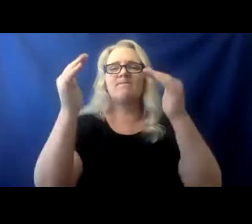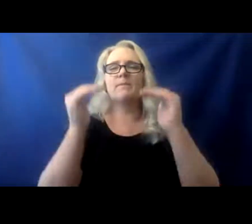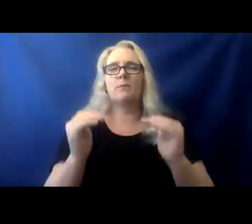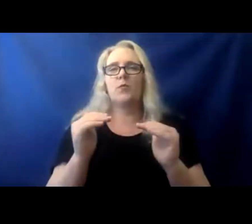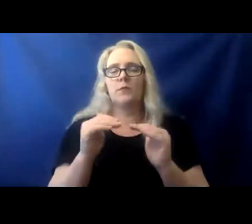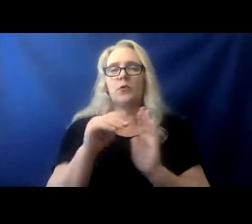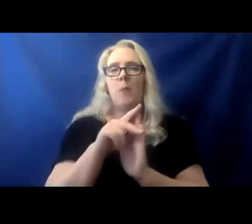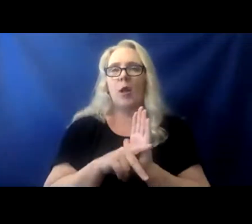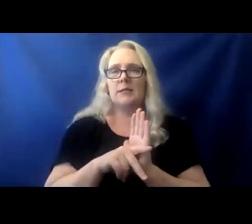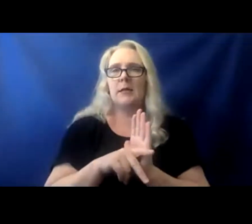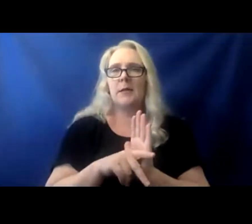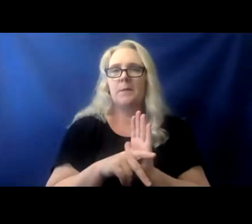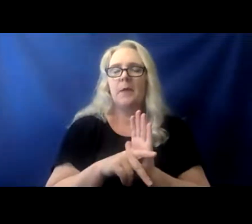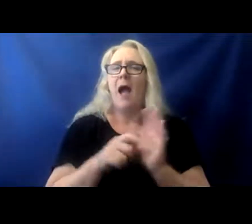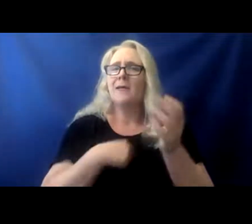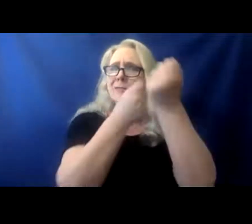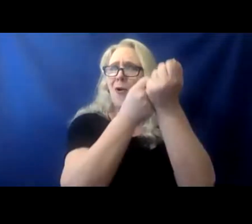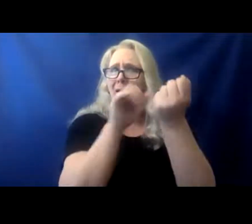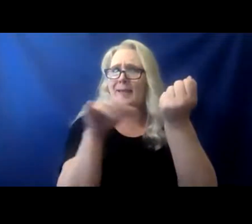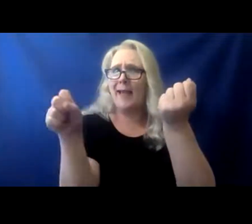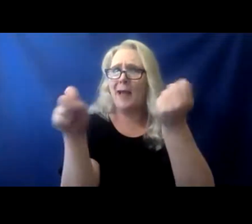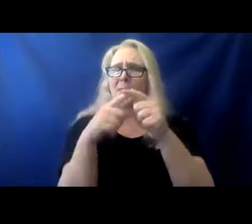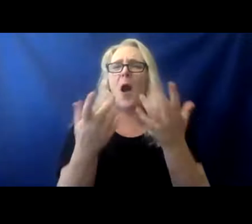space for all of us to talk about the policy moment we're in.